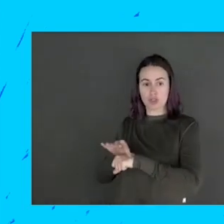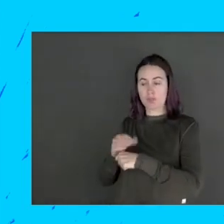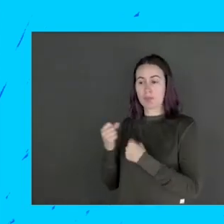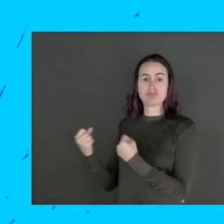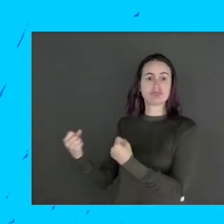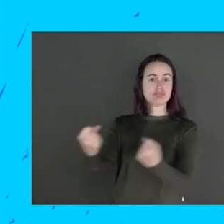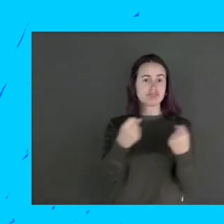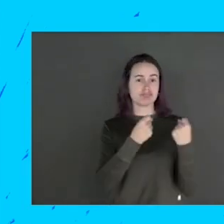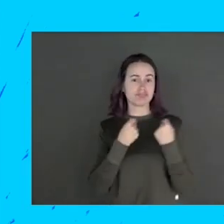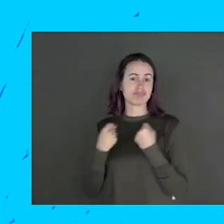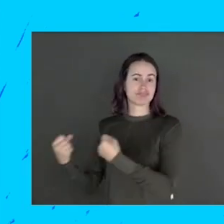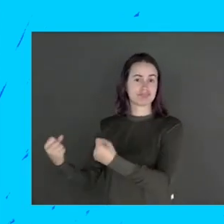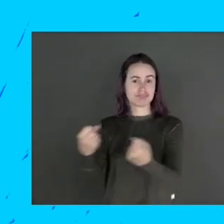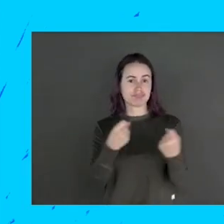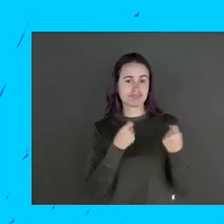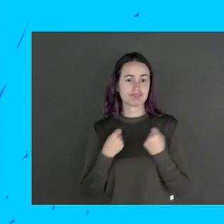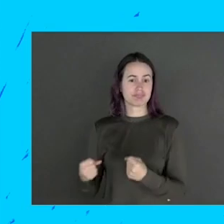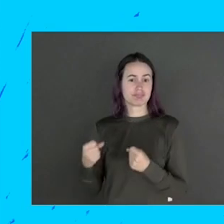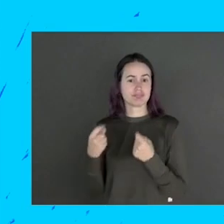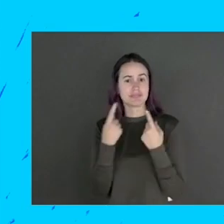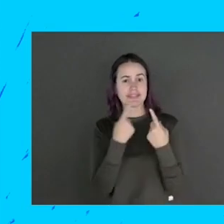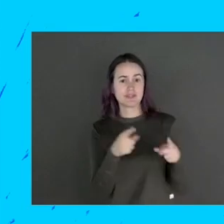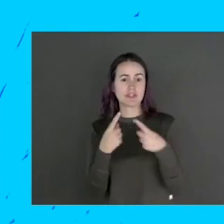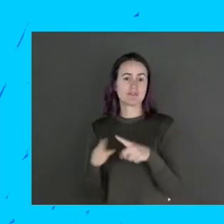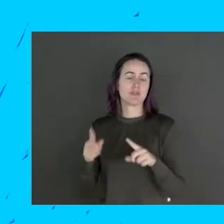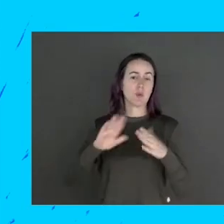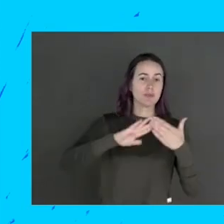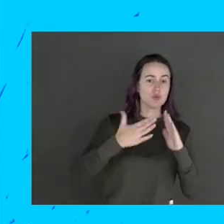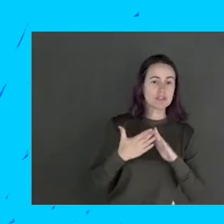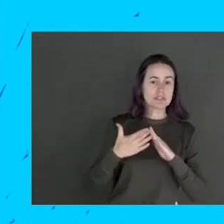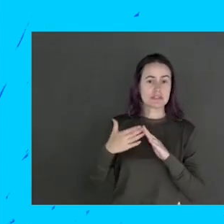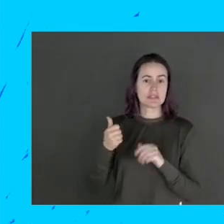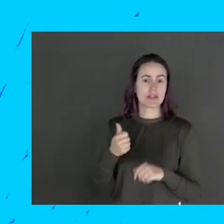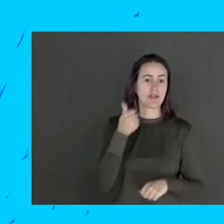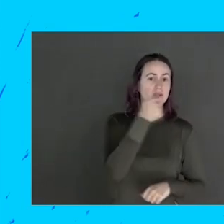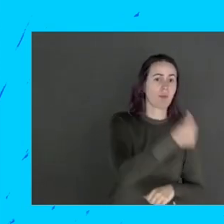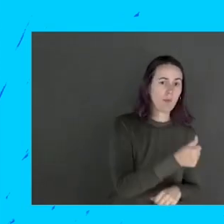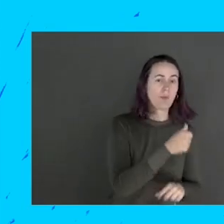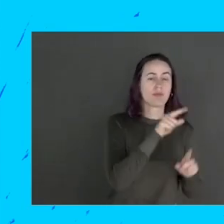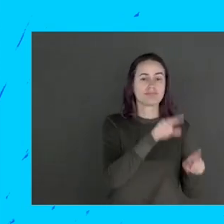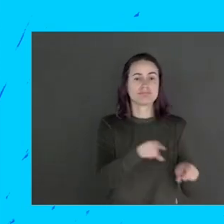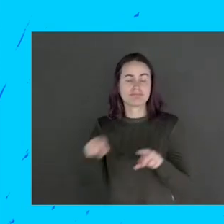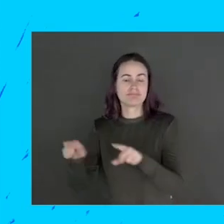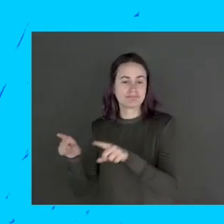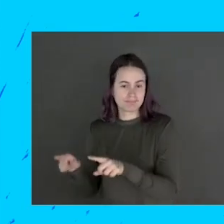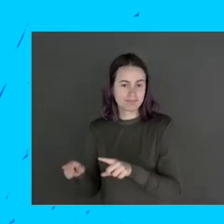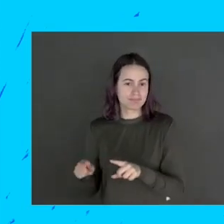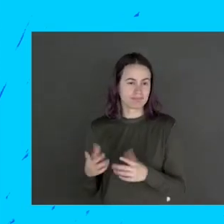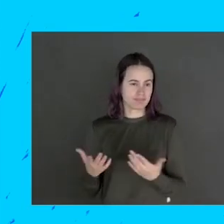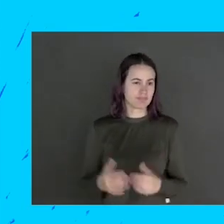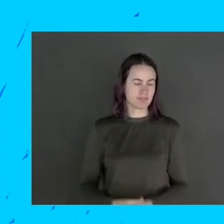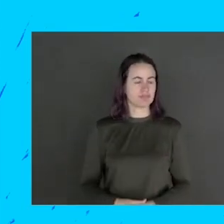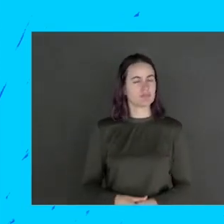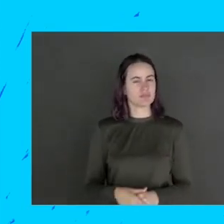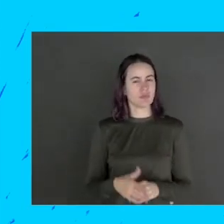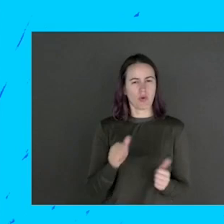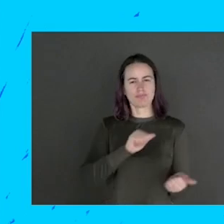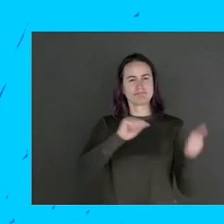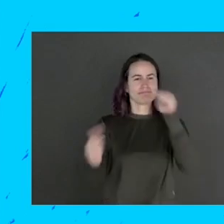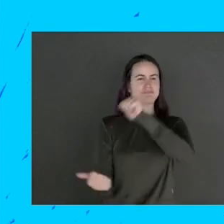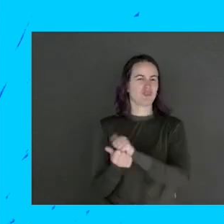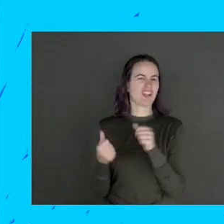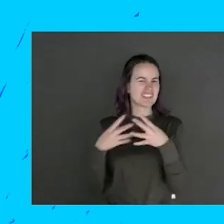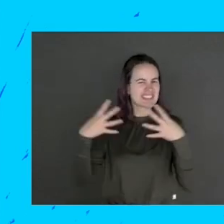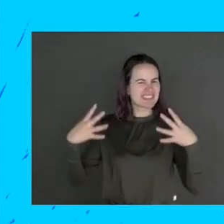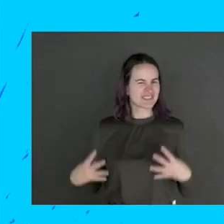important information on where and how to get those services. The